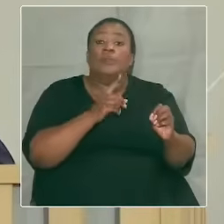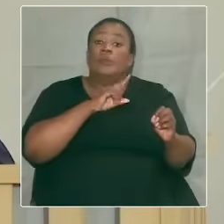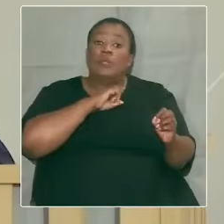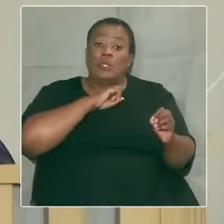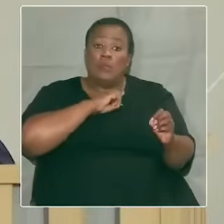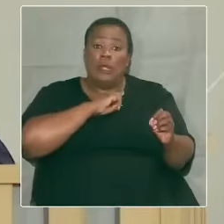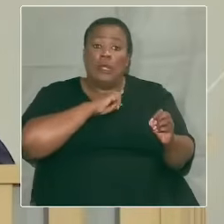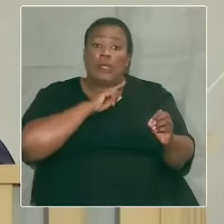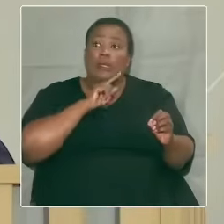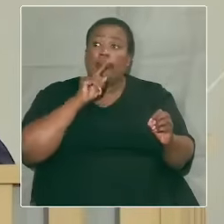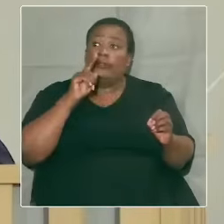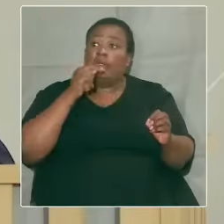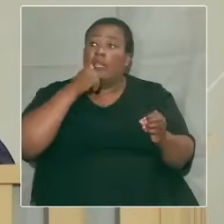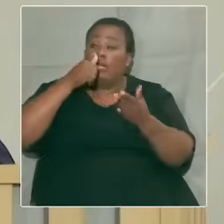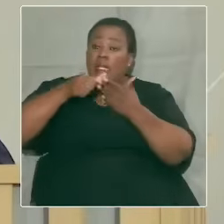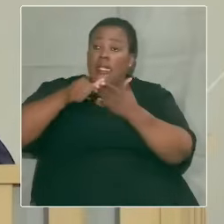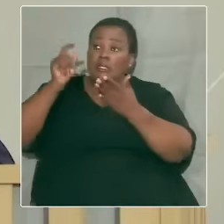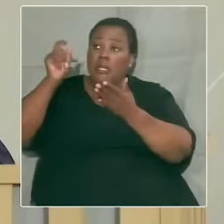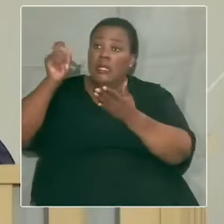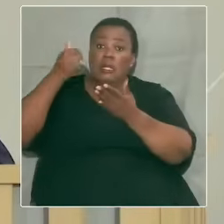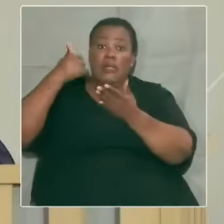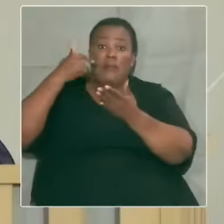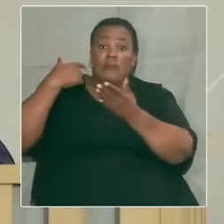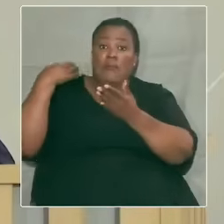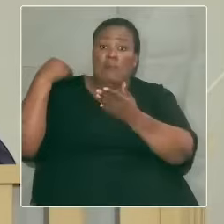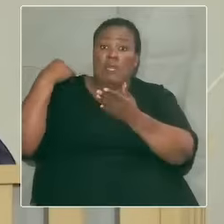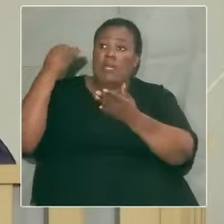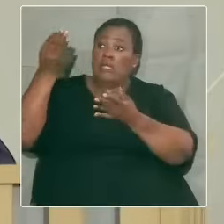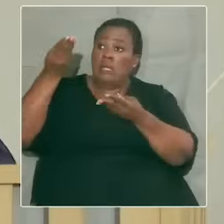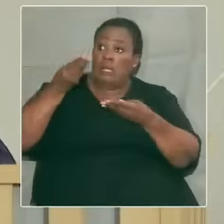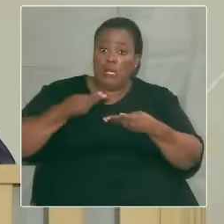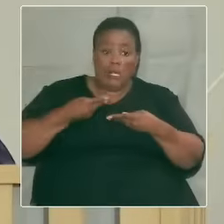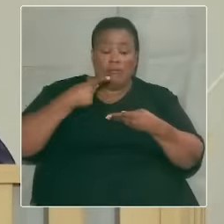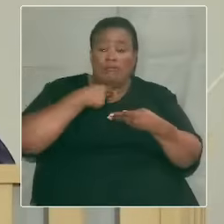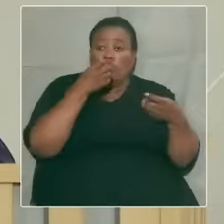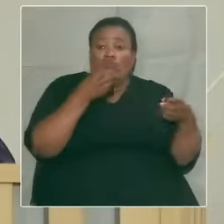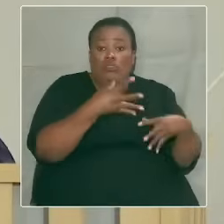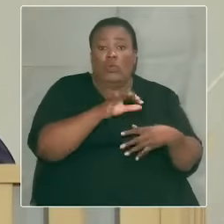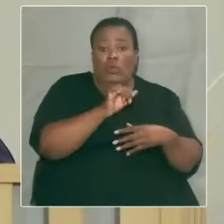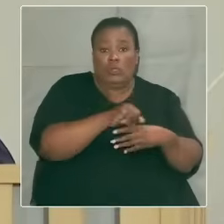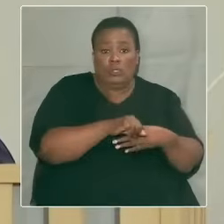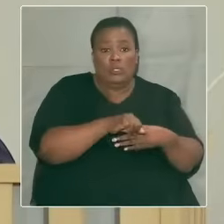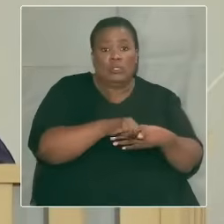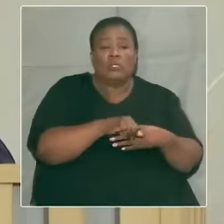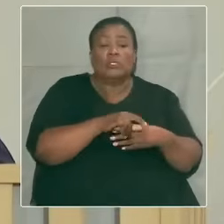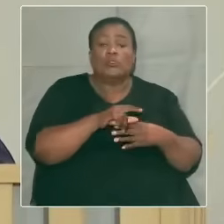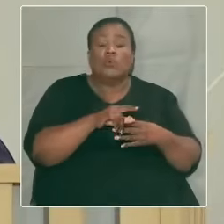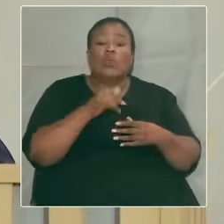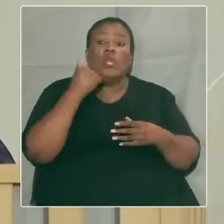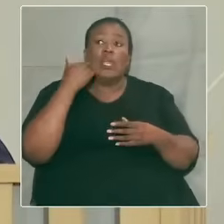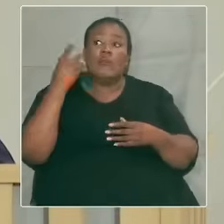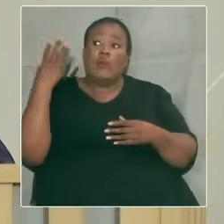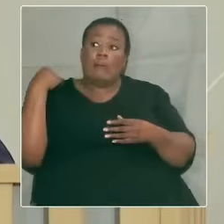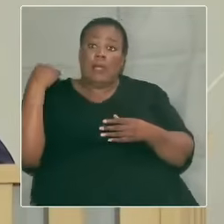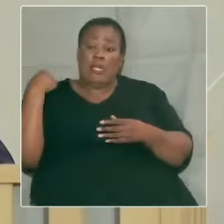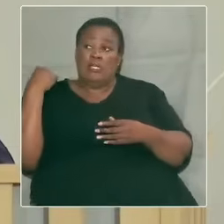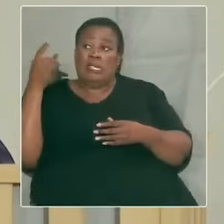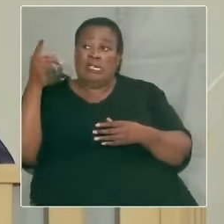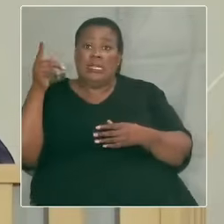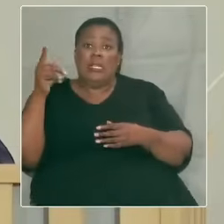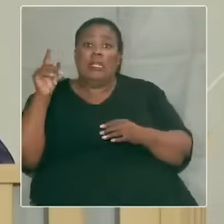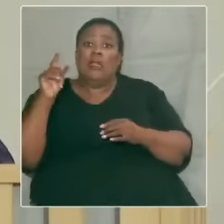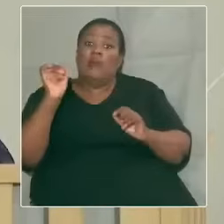decisions to disband the PKTT. I'm convinced that if the minister had made himself available